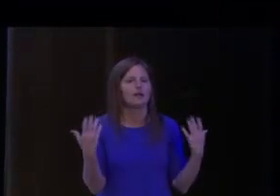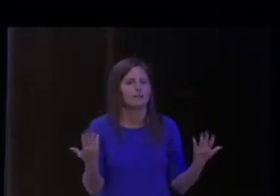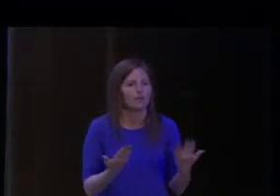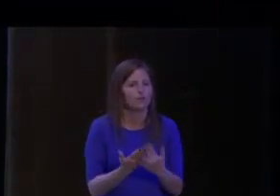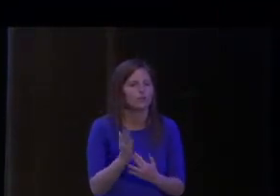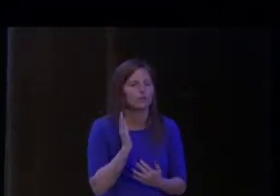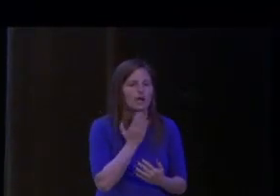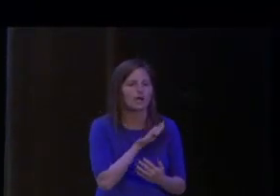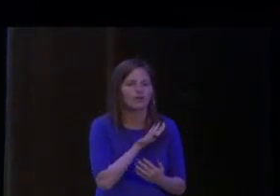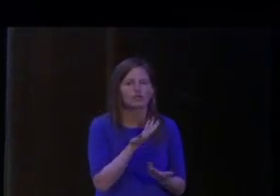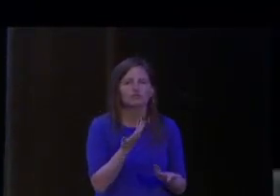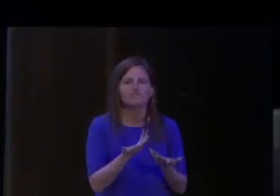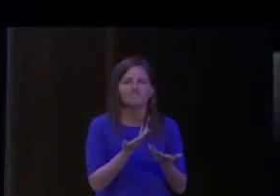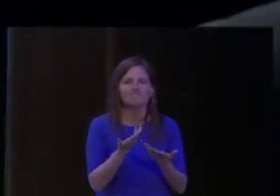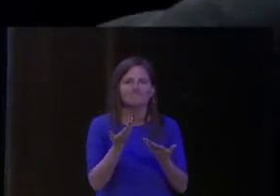through our